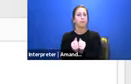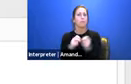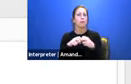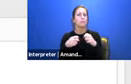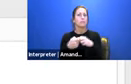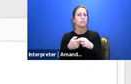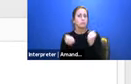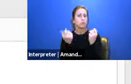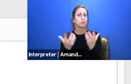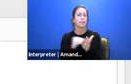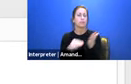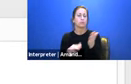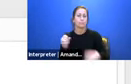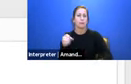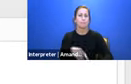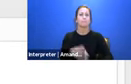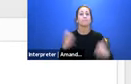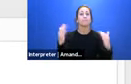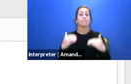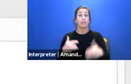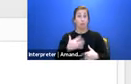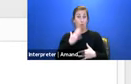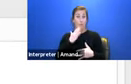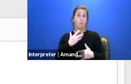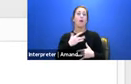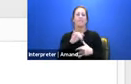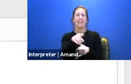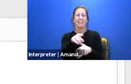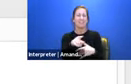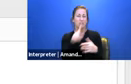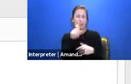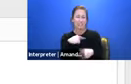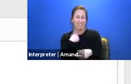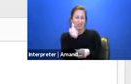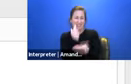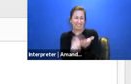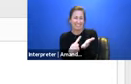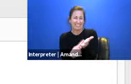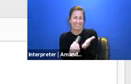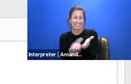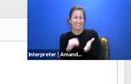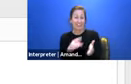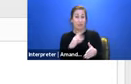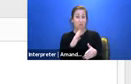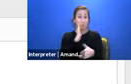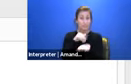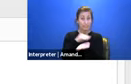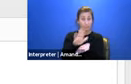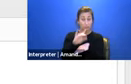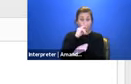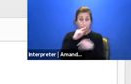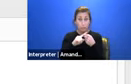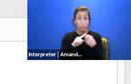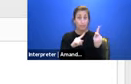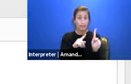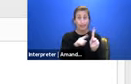issues. One other question, am I likely to send my child to a K-8 campus? Again, we have here about